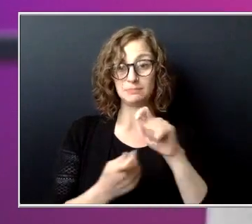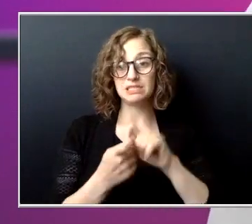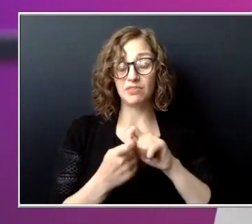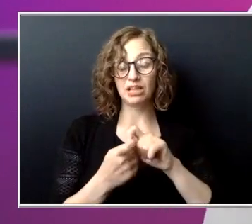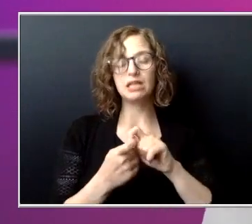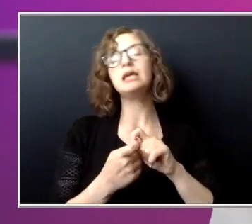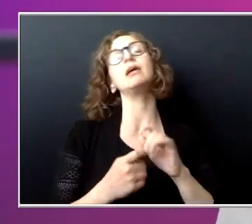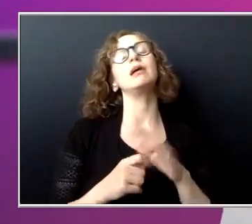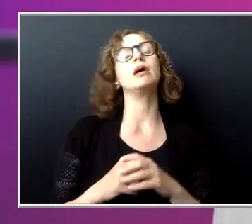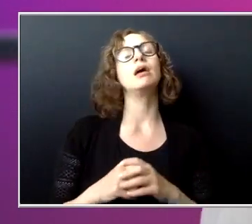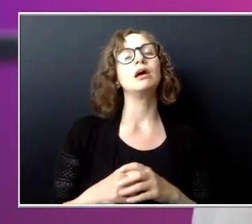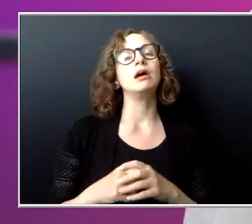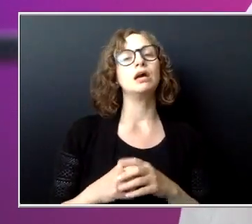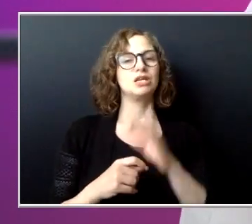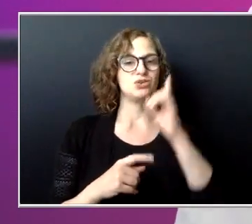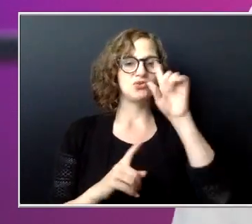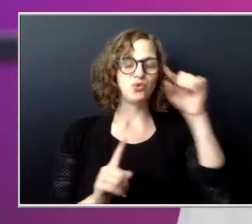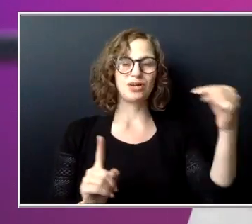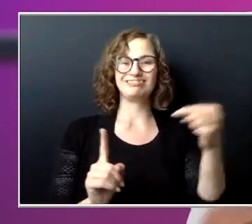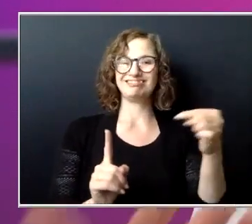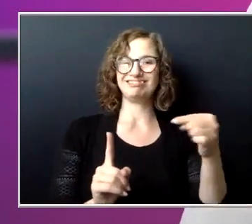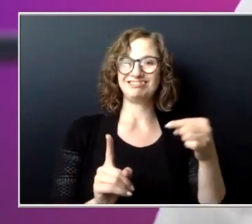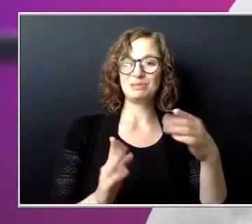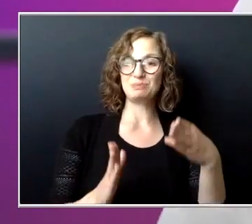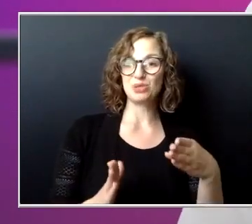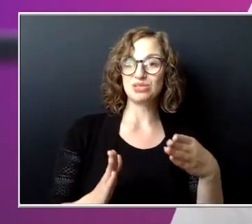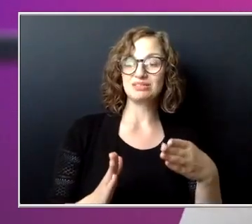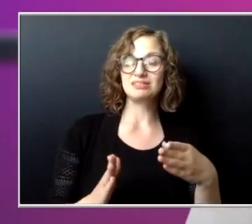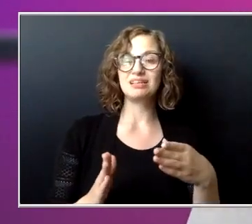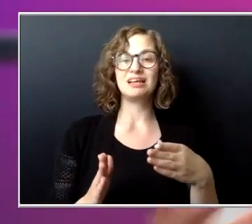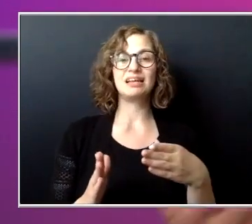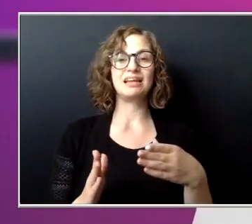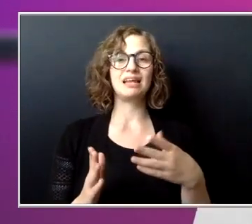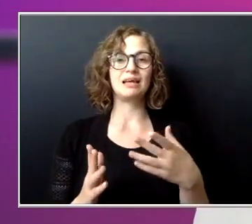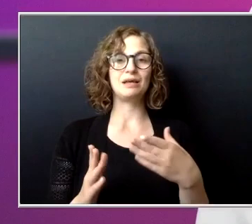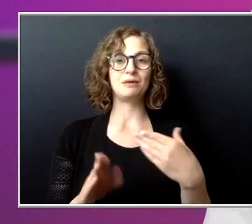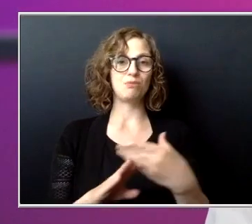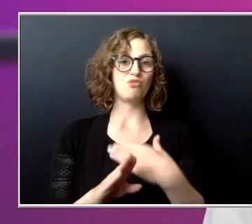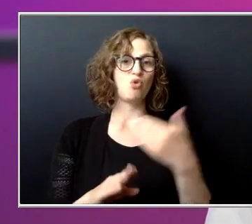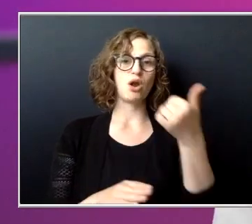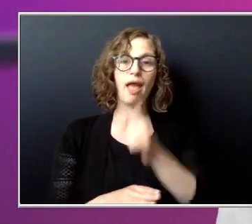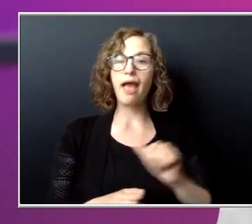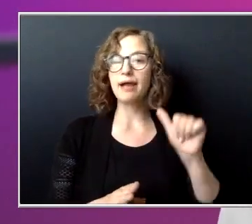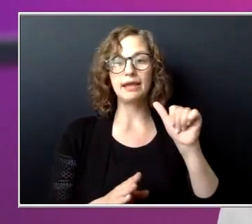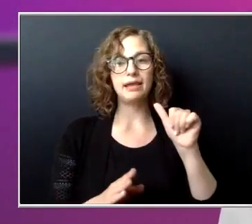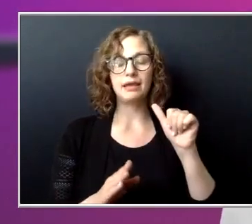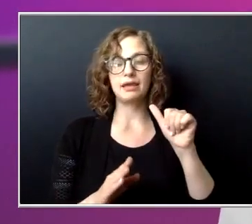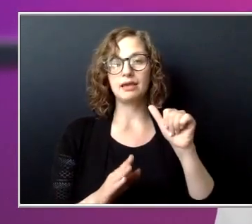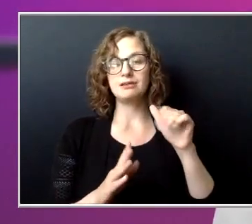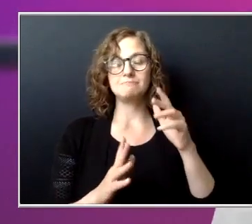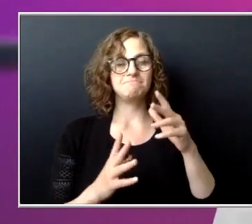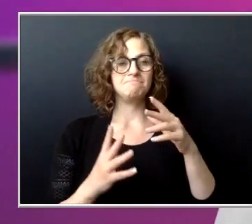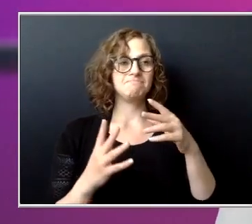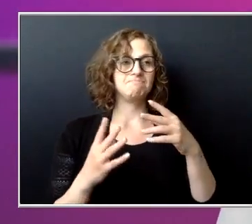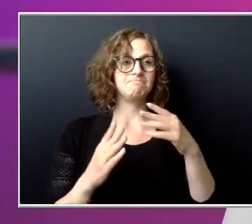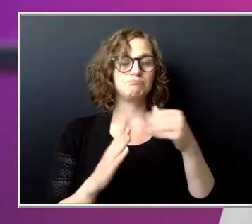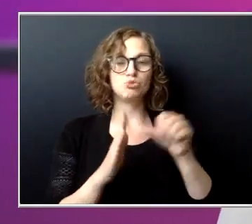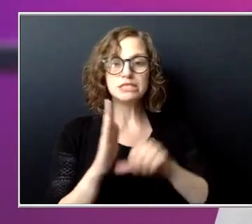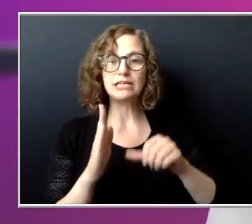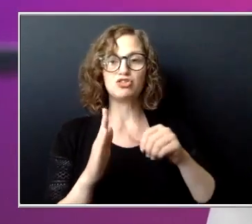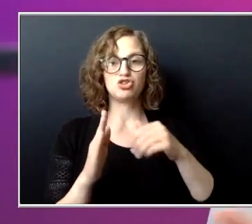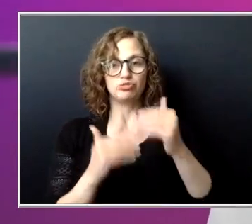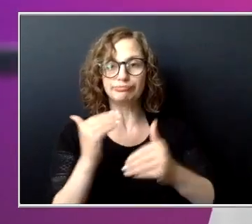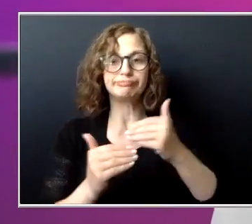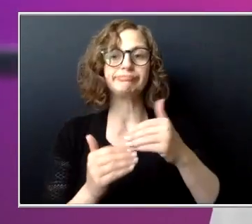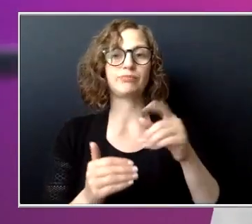for this particular person, and particularly before any kind of procedure where you're having to come off of these medications,